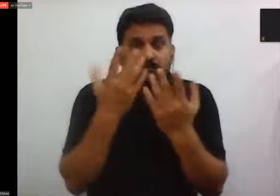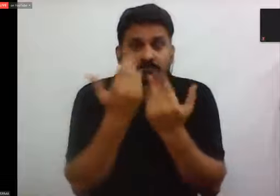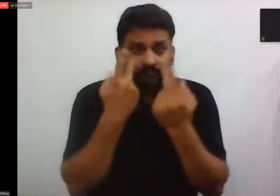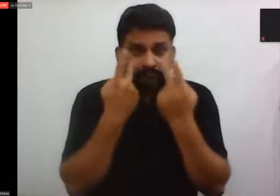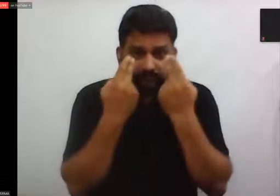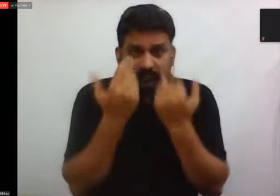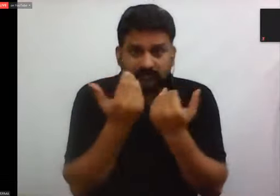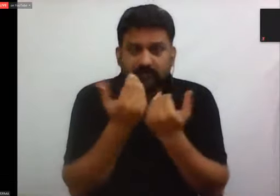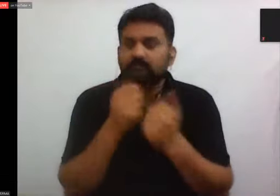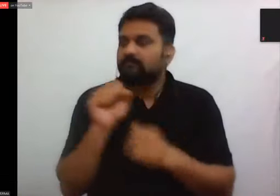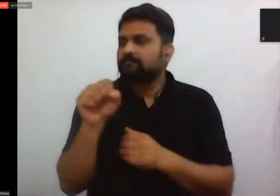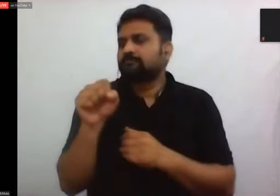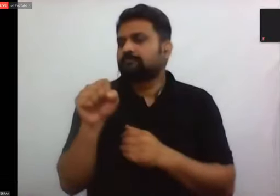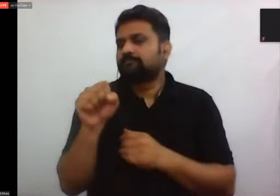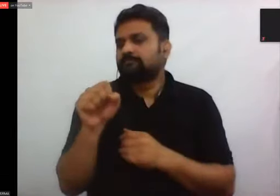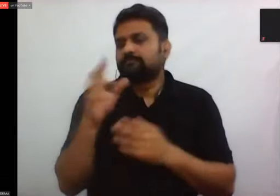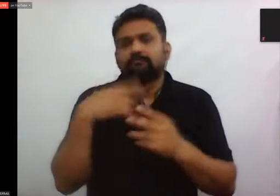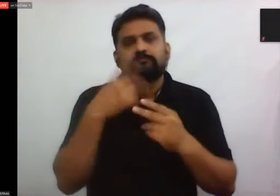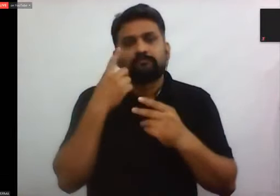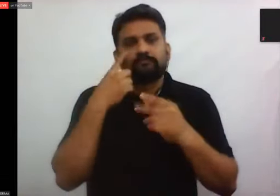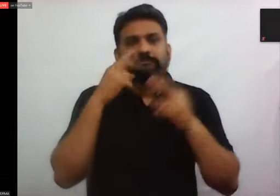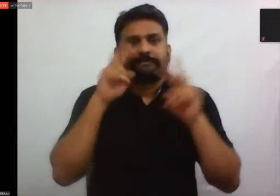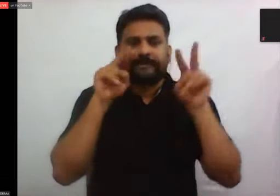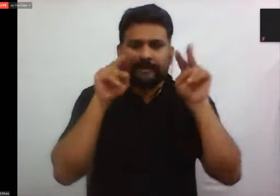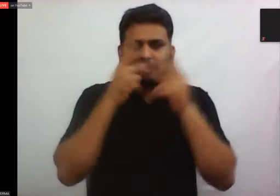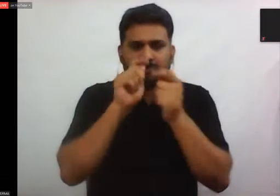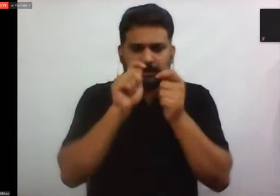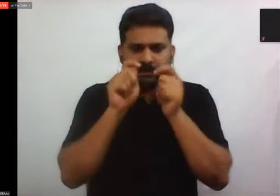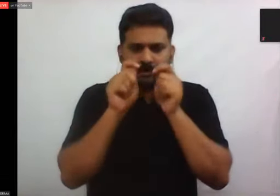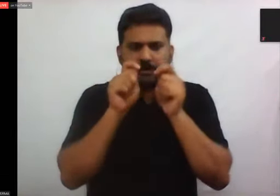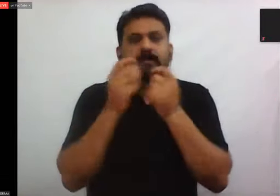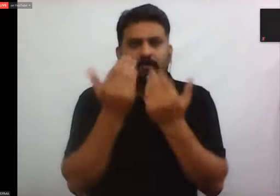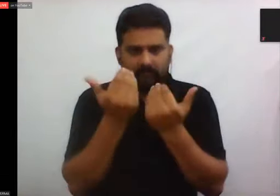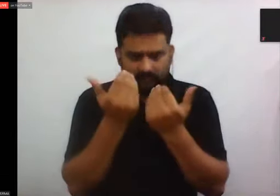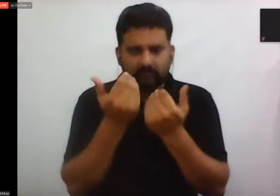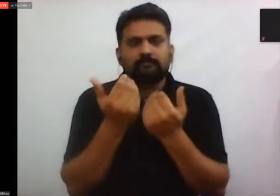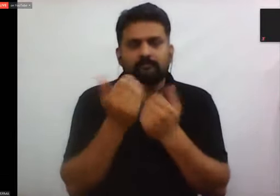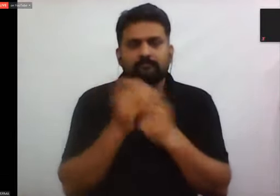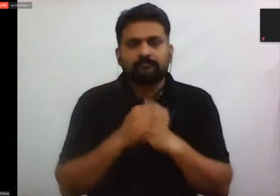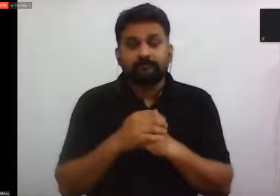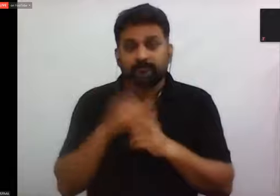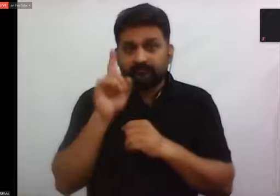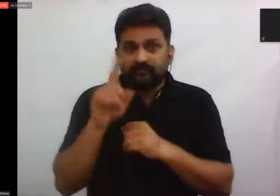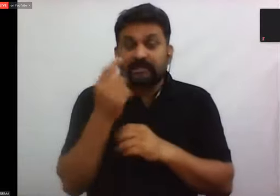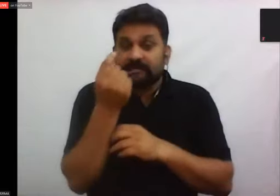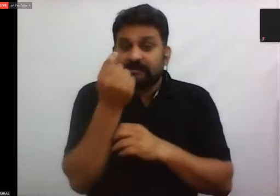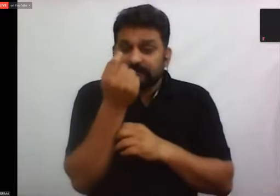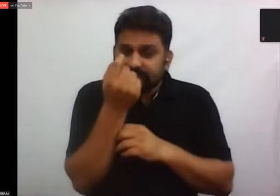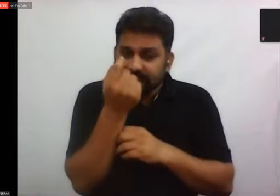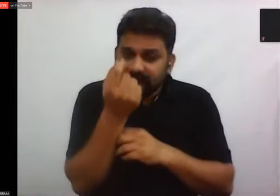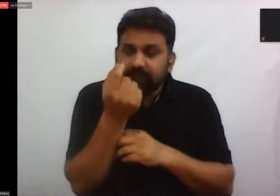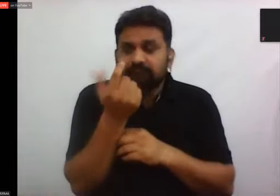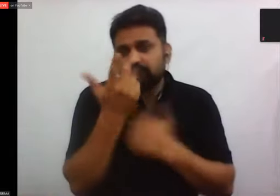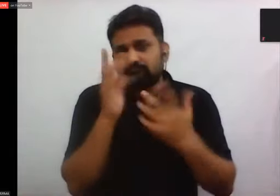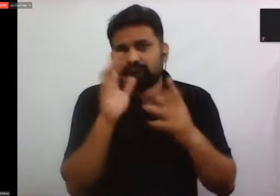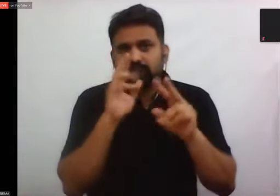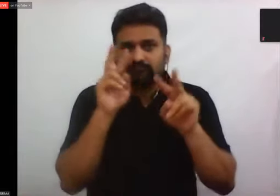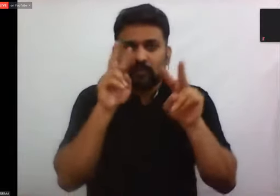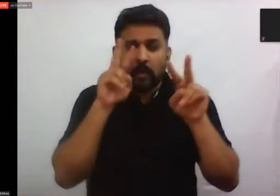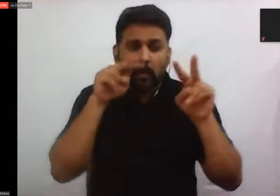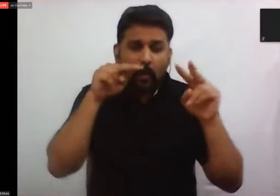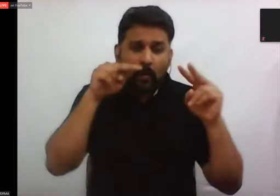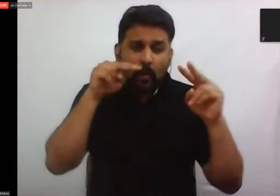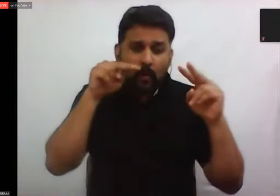Yes, nystagmus correct karte hain, but to some extent the movement, erratic movements,